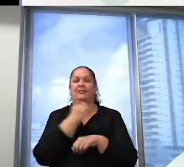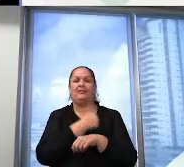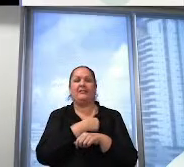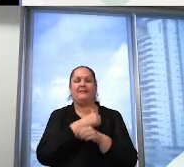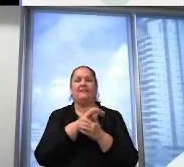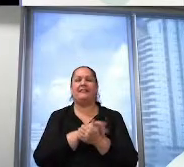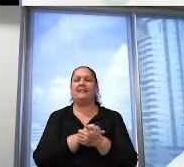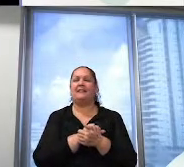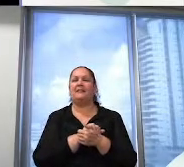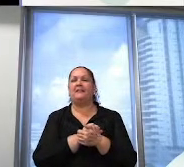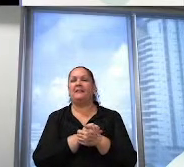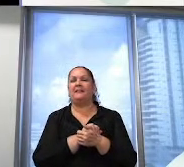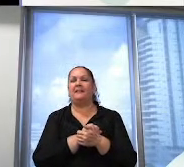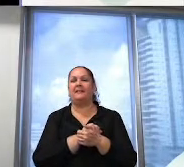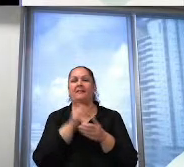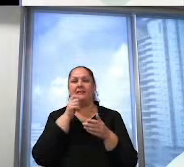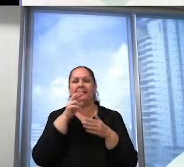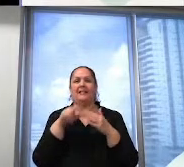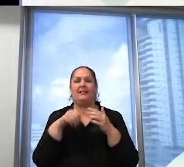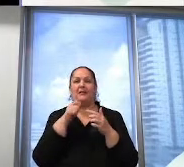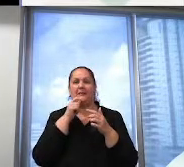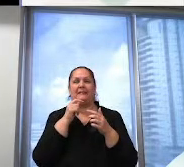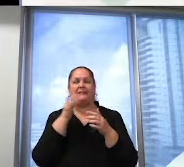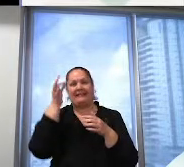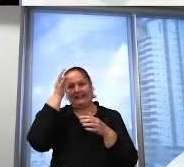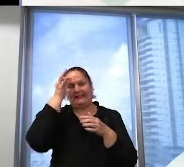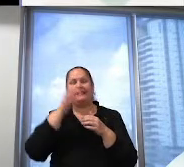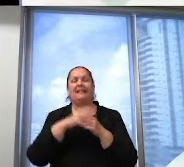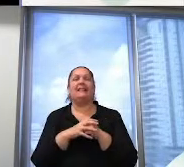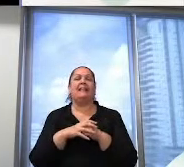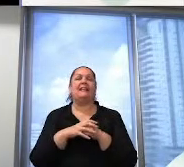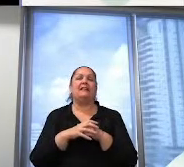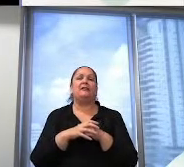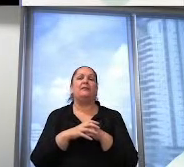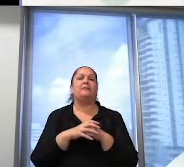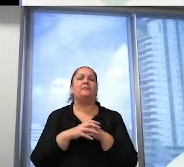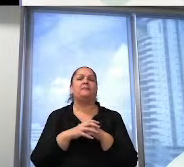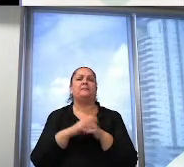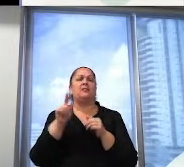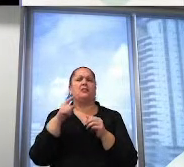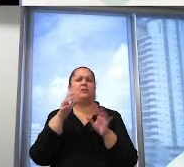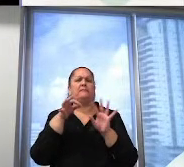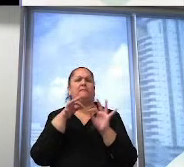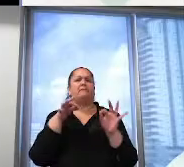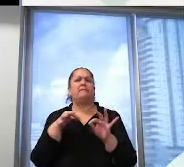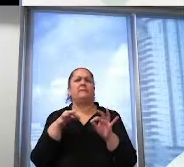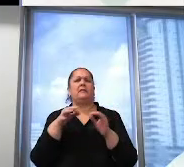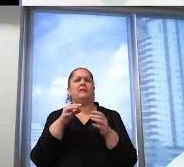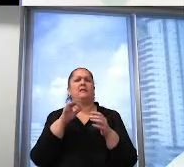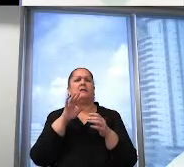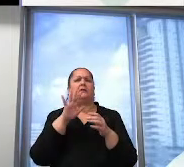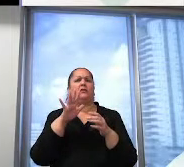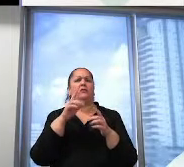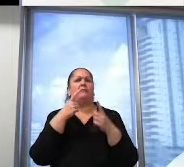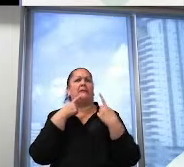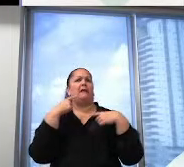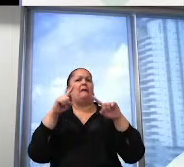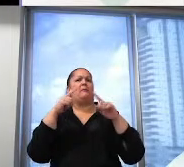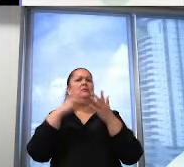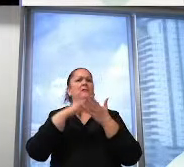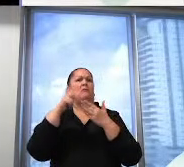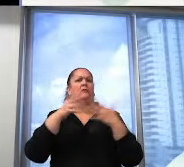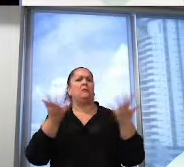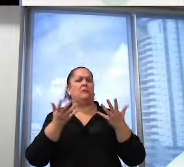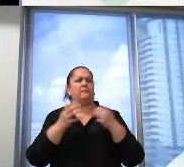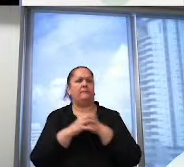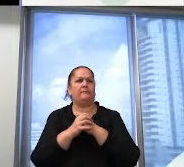you. Sorry for the outcome. It was a close call. Now, so just give us a definition of what it is you're accomplishing under